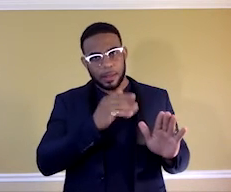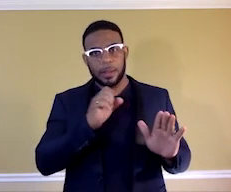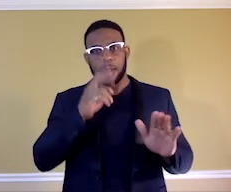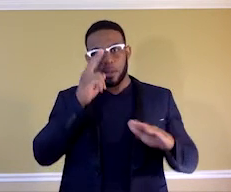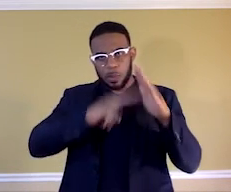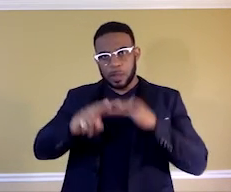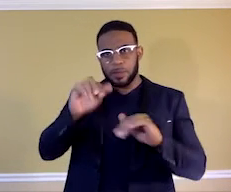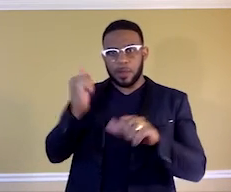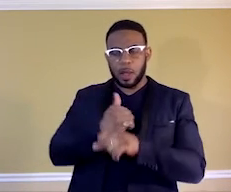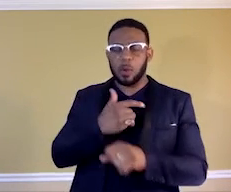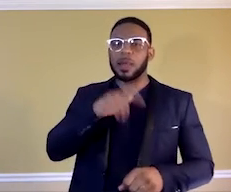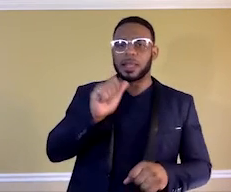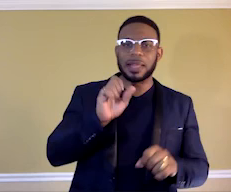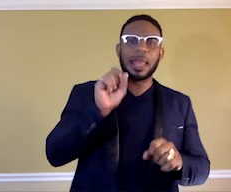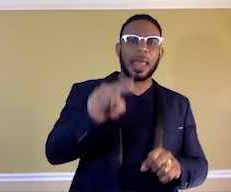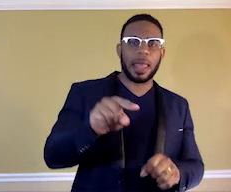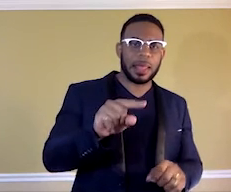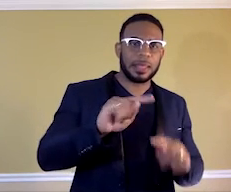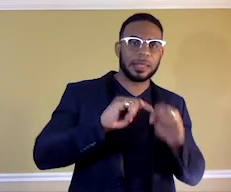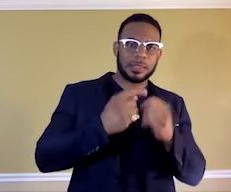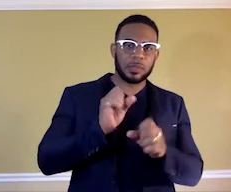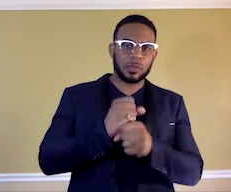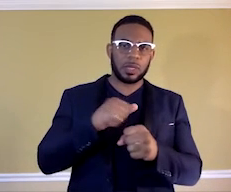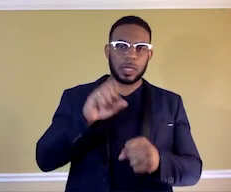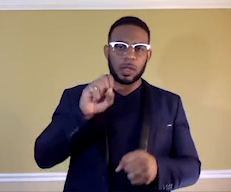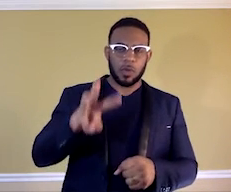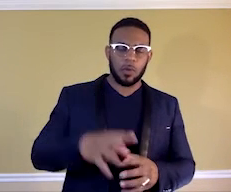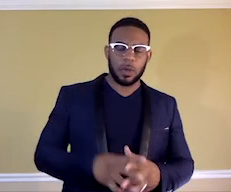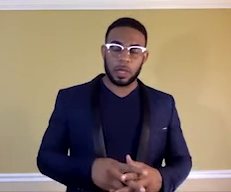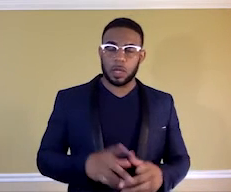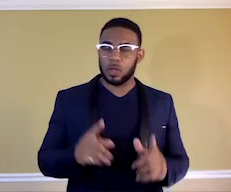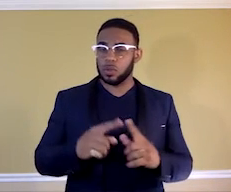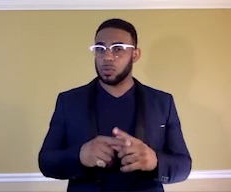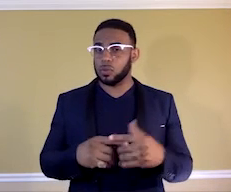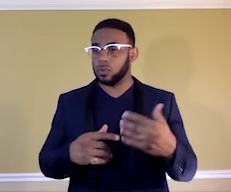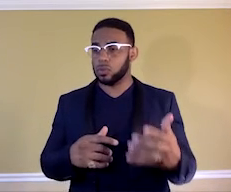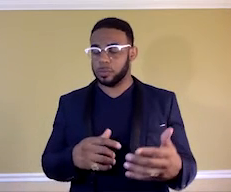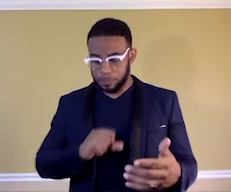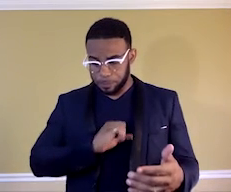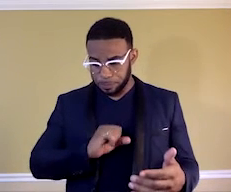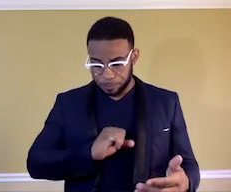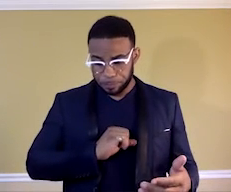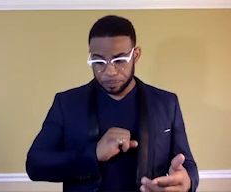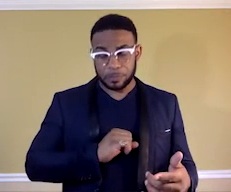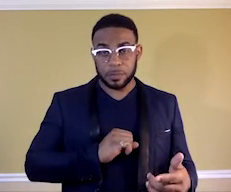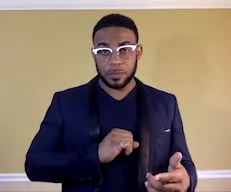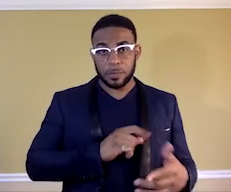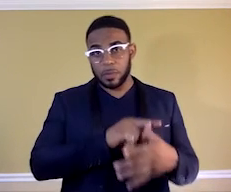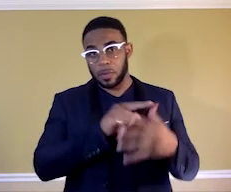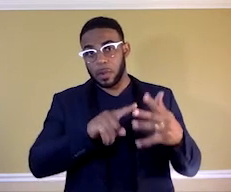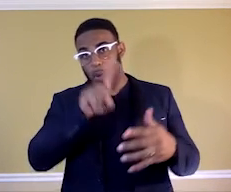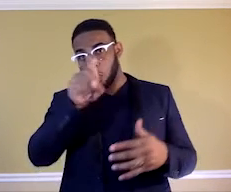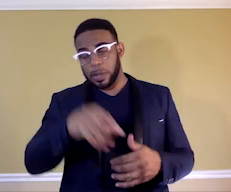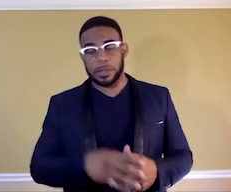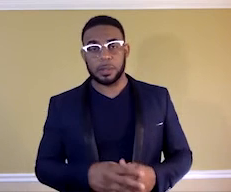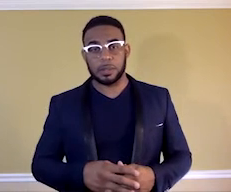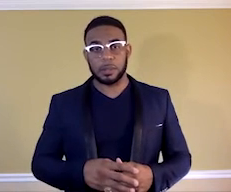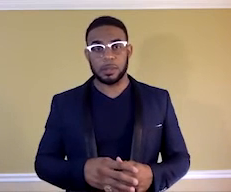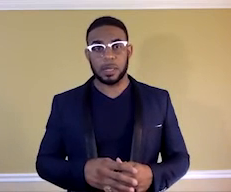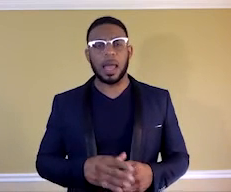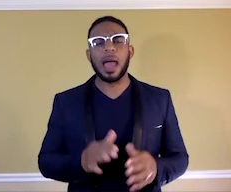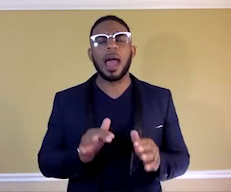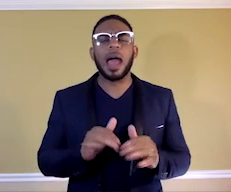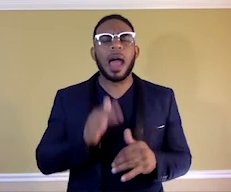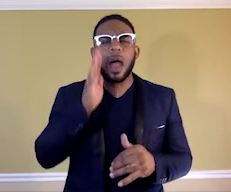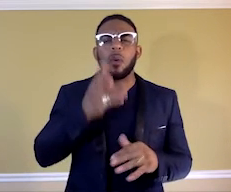predictive algorithms, we need to ask the teams creating these softwares to, the following questions.